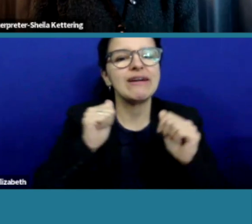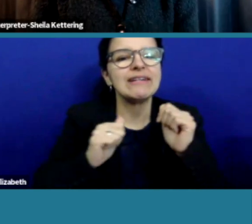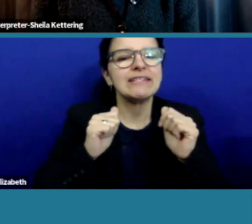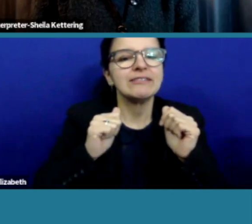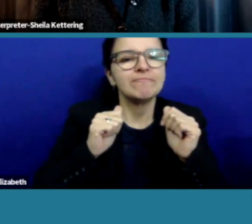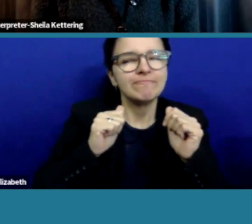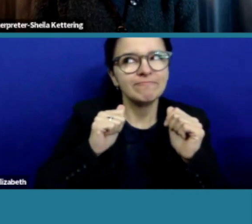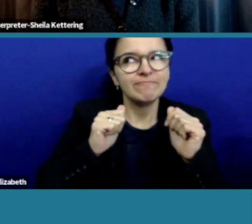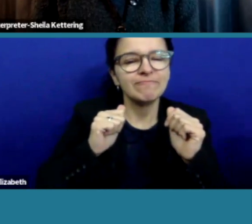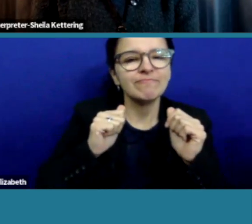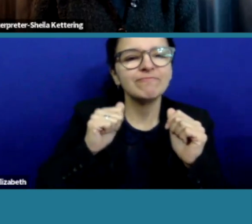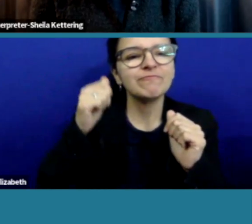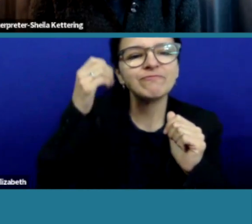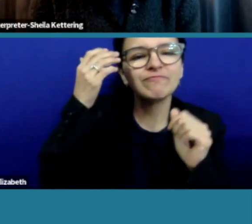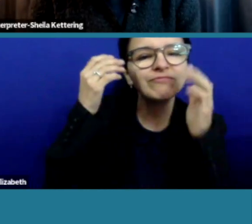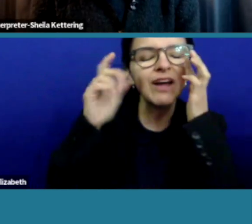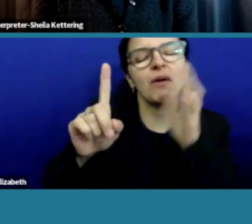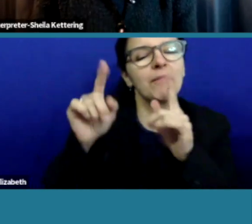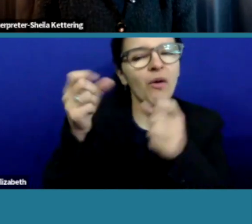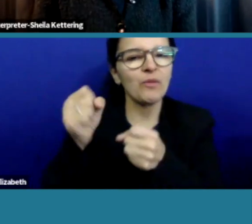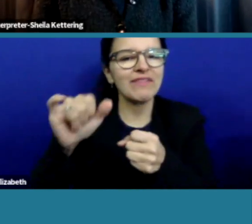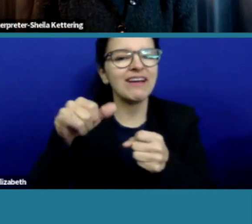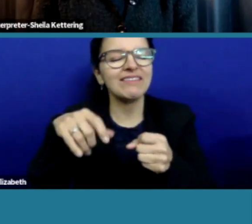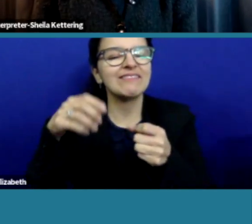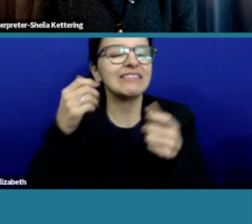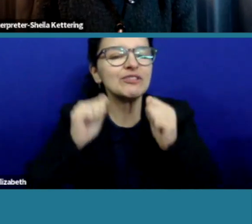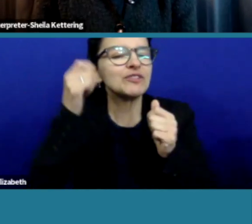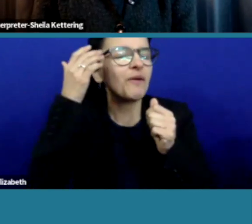overall, I've worked in theater often,